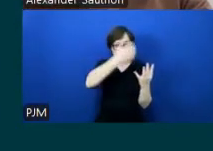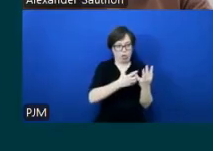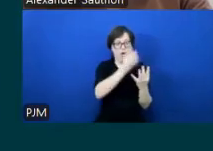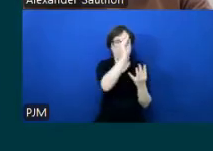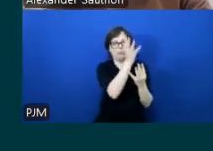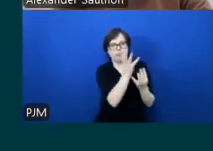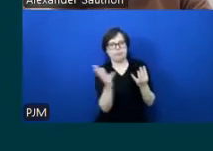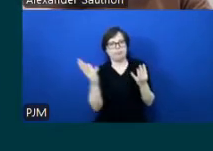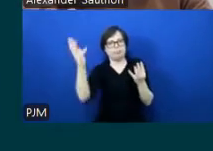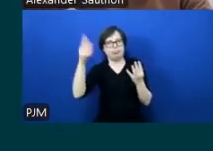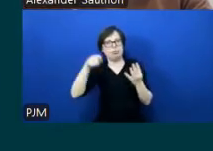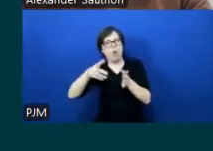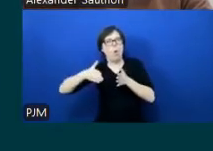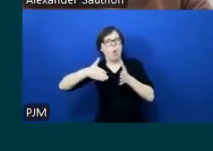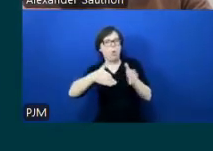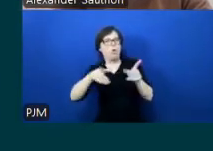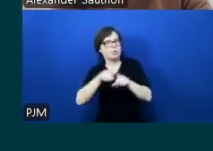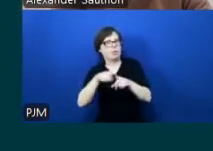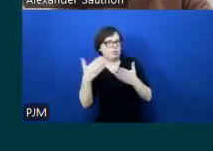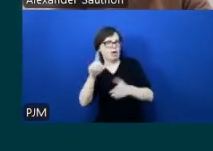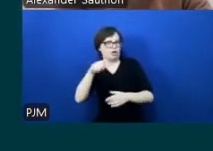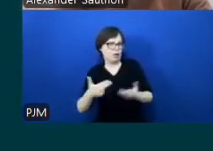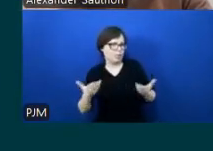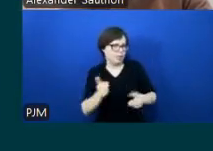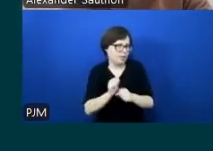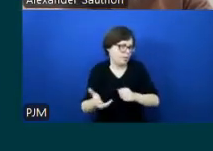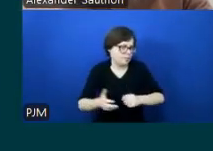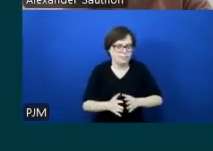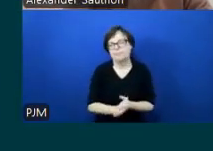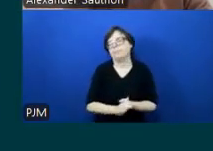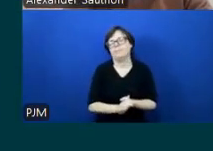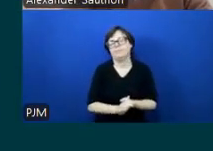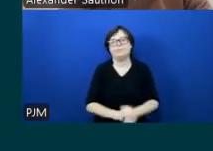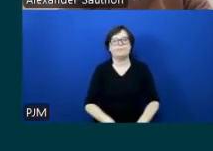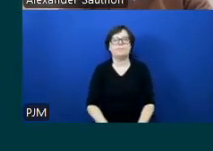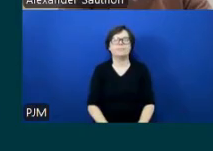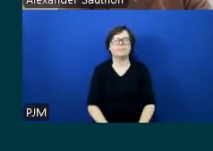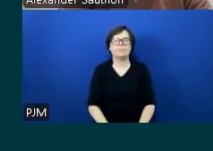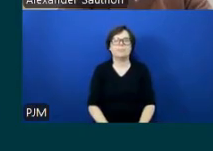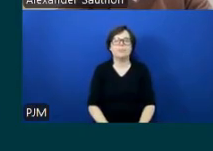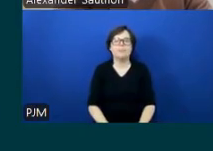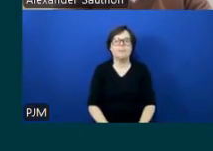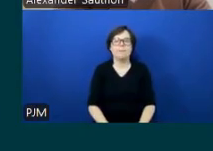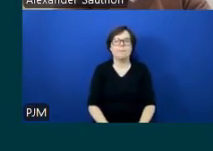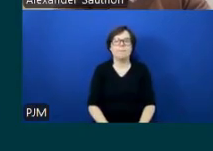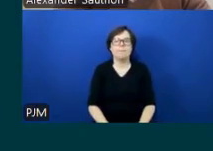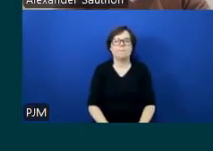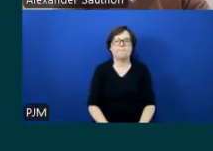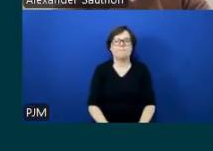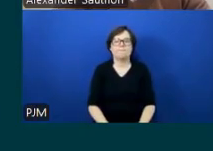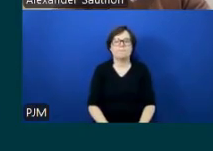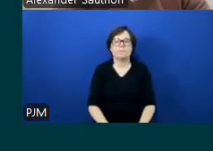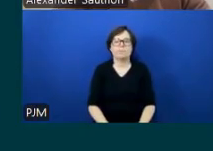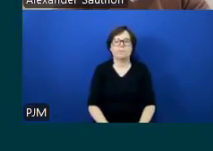just, with its canopy, grow over the sidewalk and provide shade. Streets and quarters in the city center